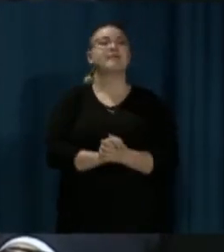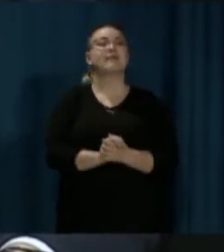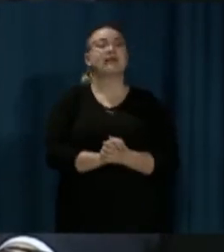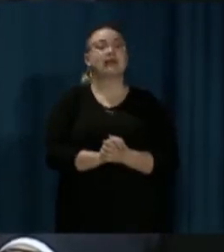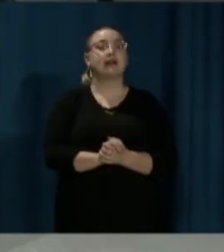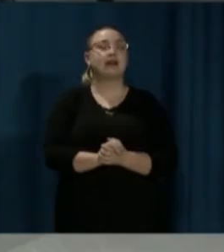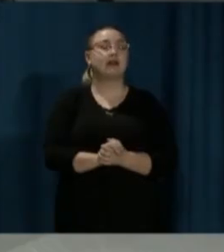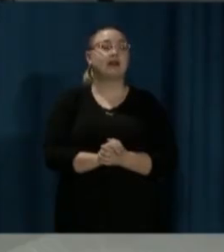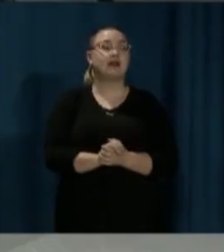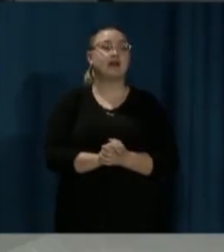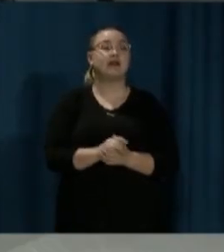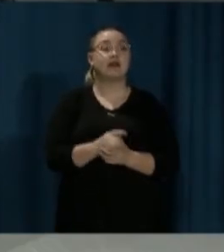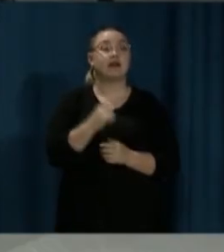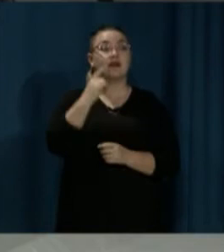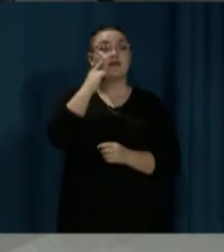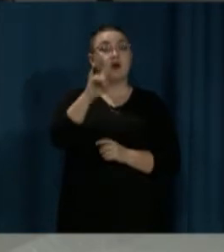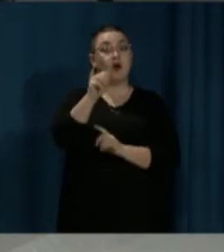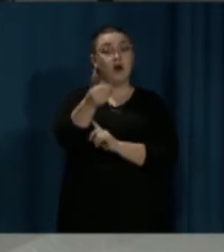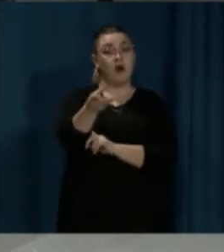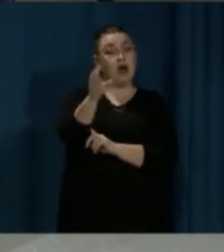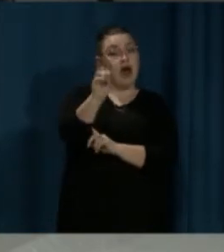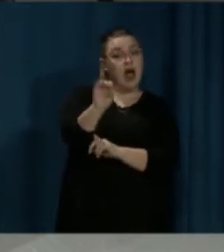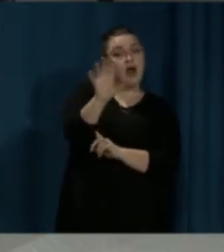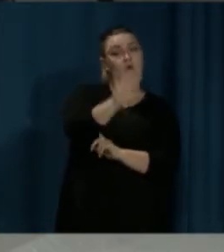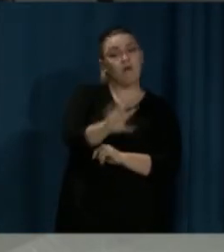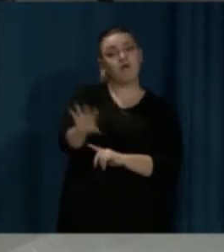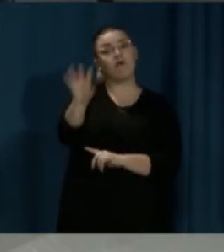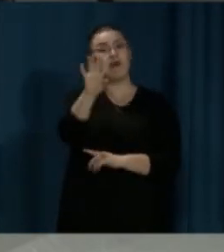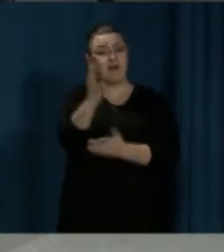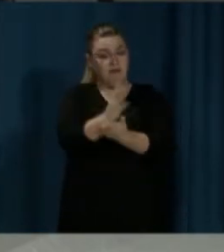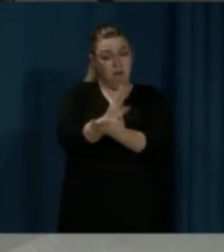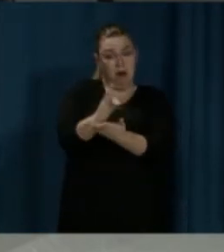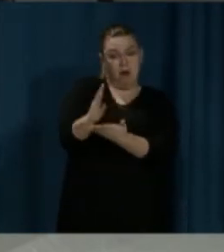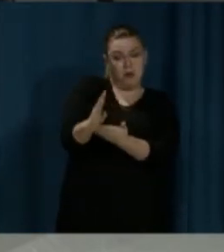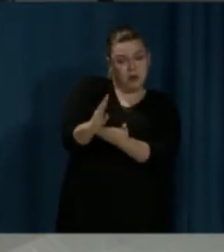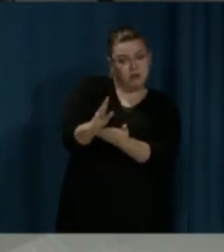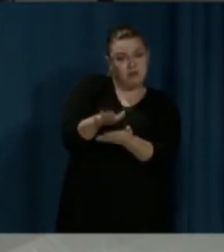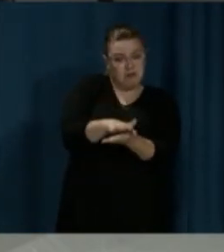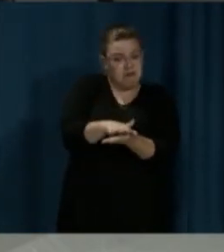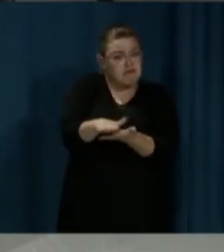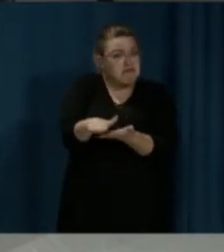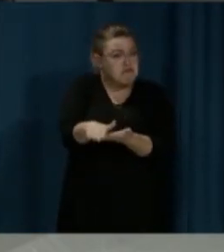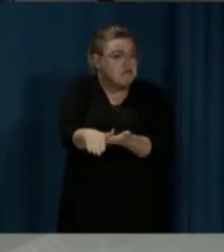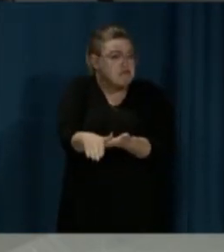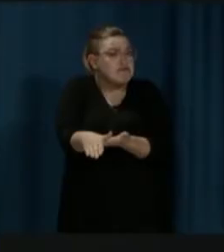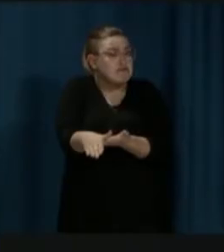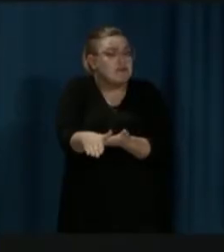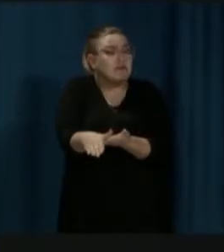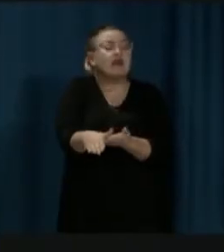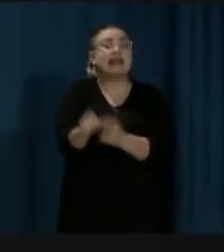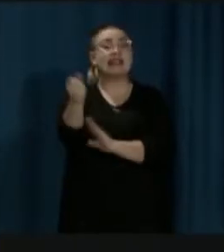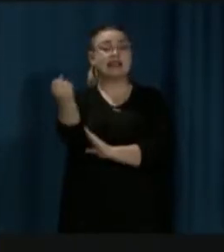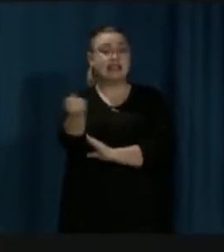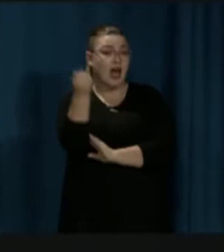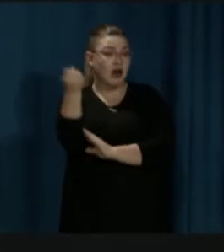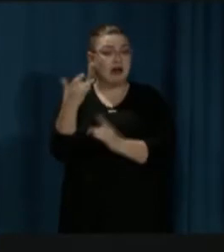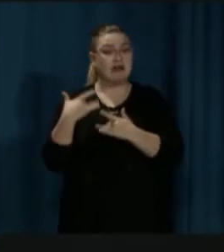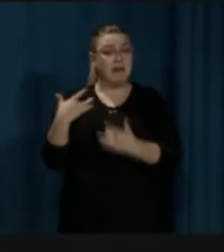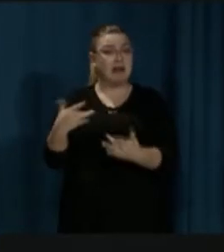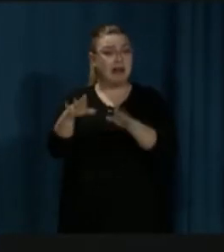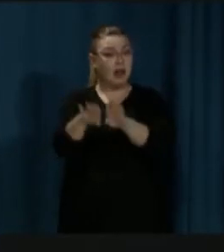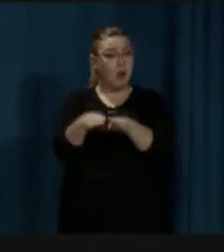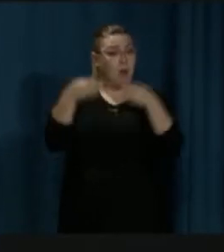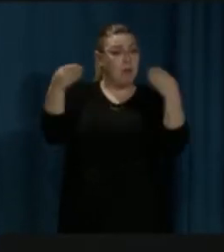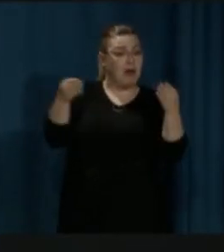you have, right? Ohio has a relatively generous 4-week period in which they're open on Saturdays. Okay, right. Throughout that